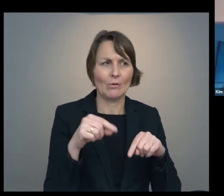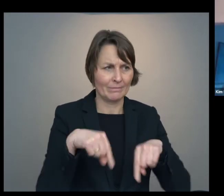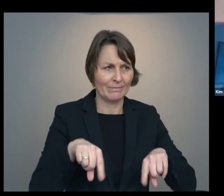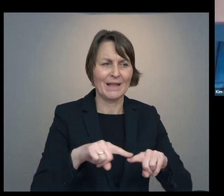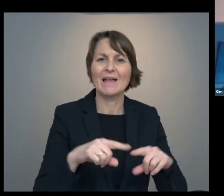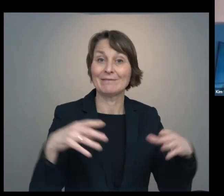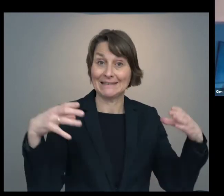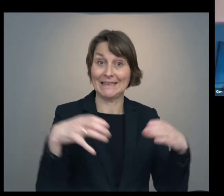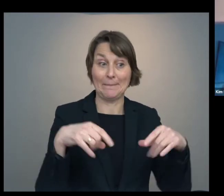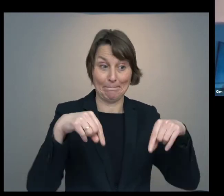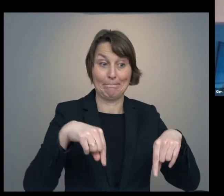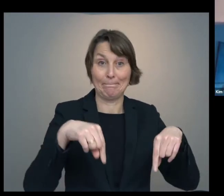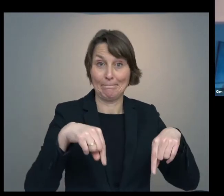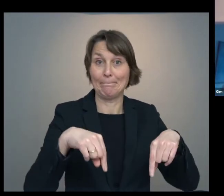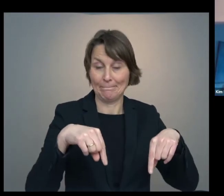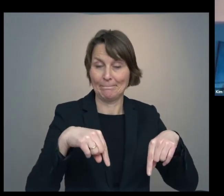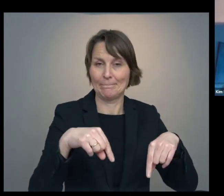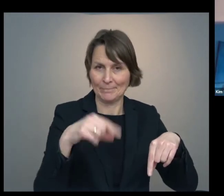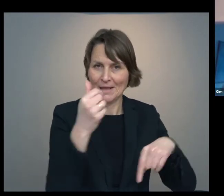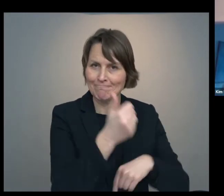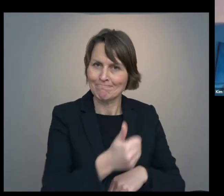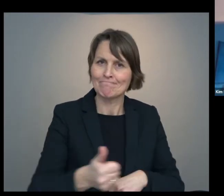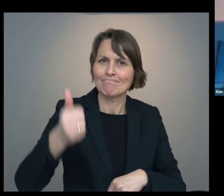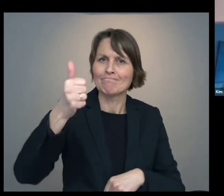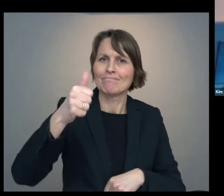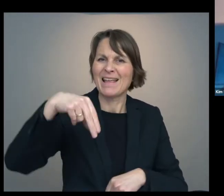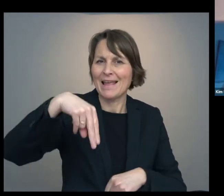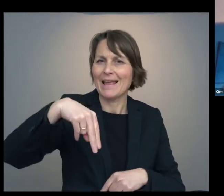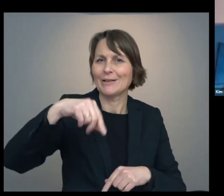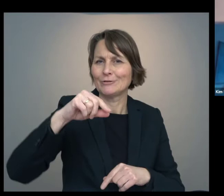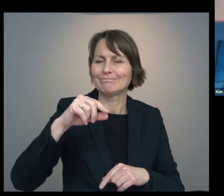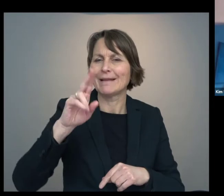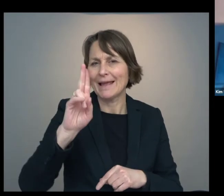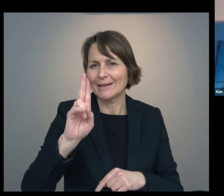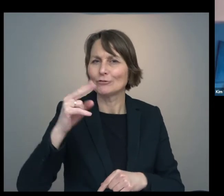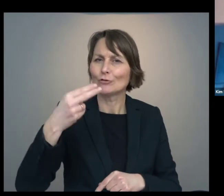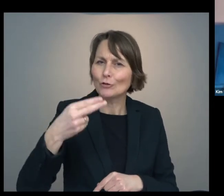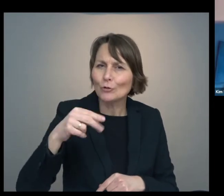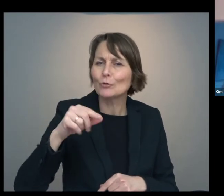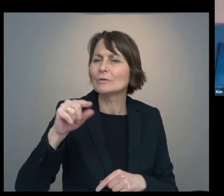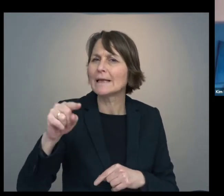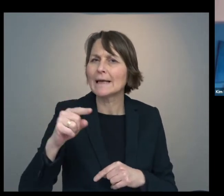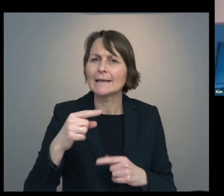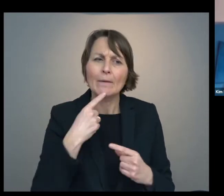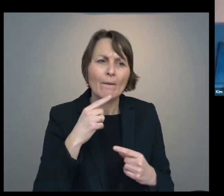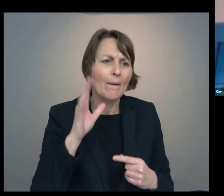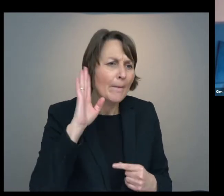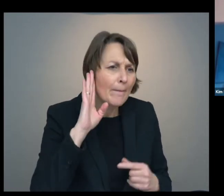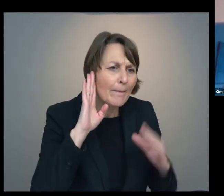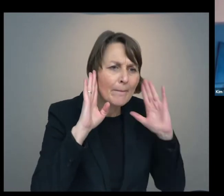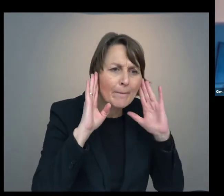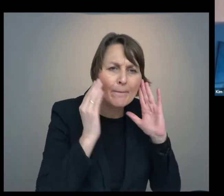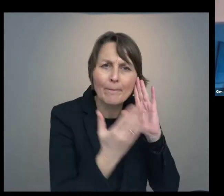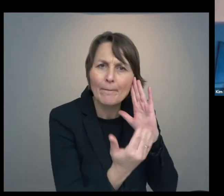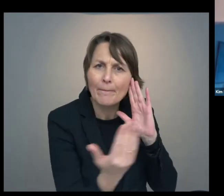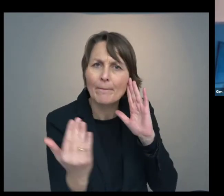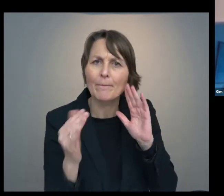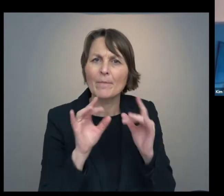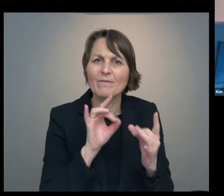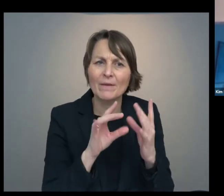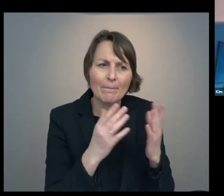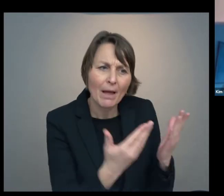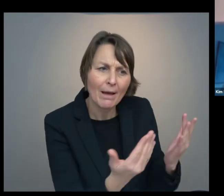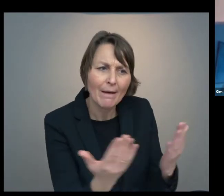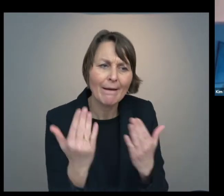well, having also a team here with an HQ that's dedicating time to enabling those contributions and listening